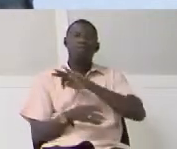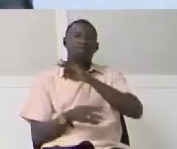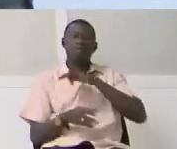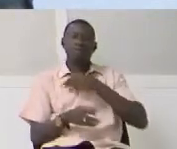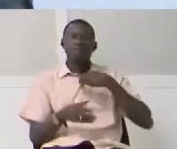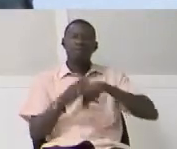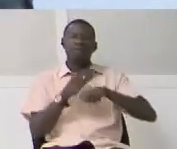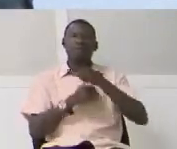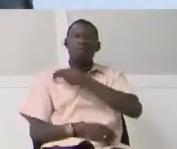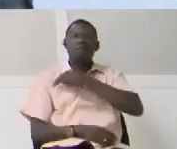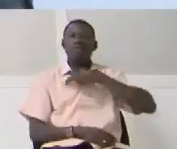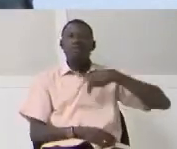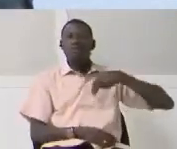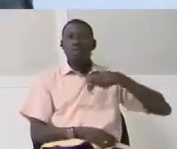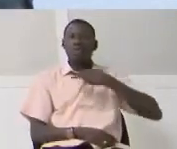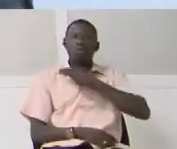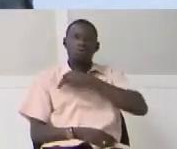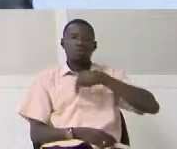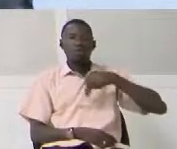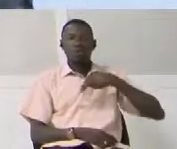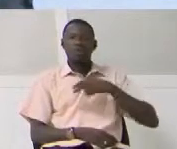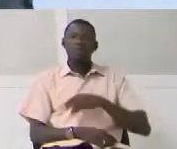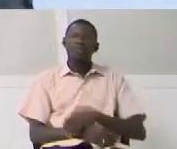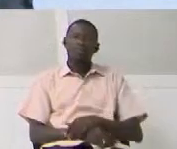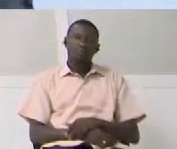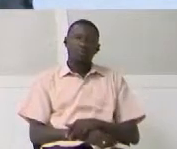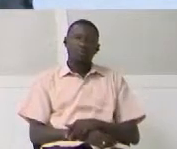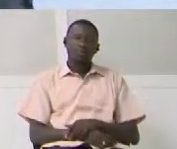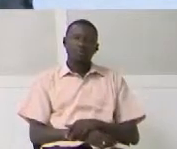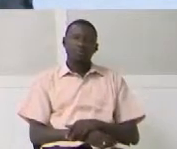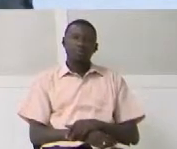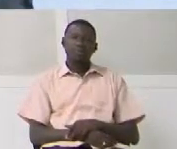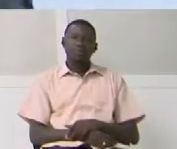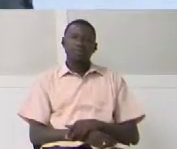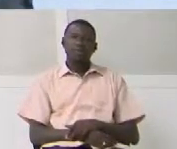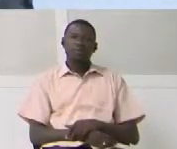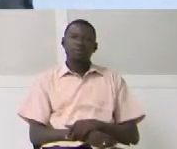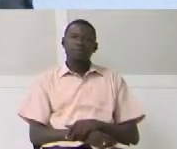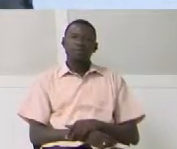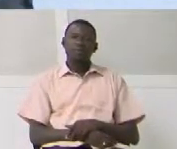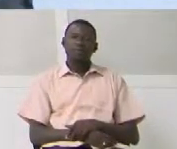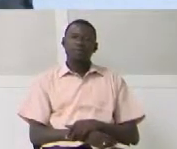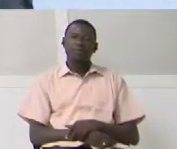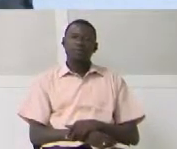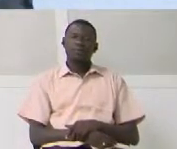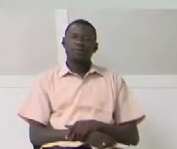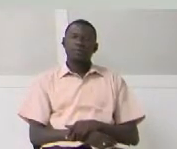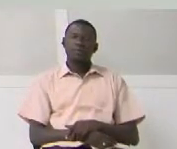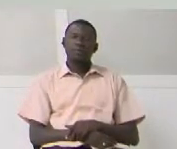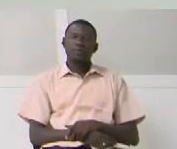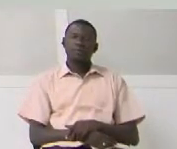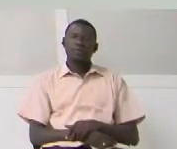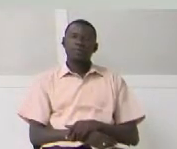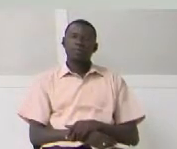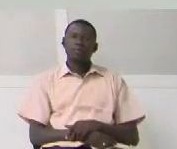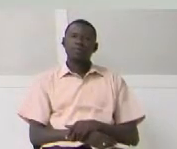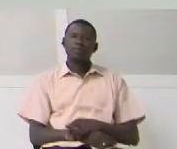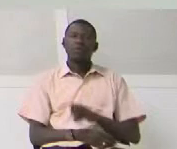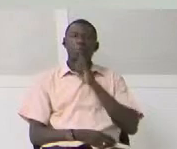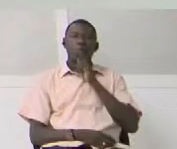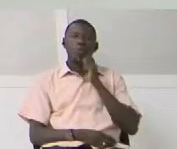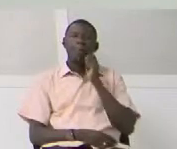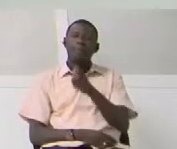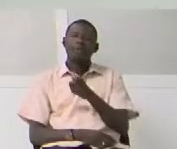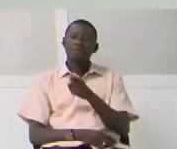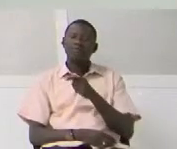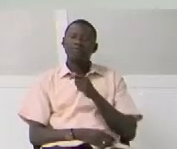nek and the other family members who were in Norway including his wife Who paid for his medical